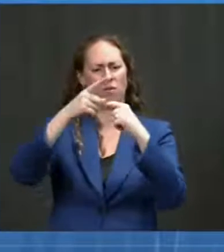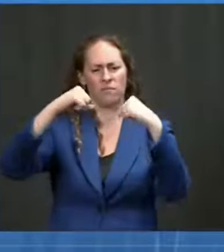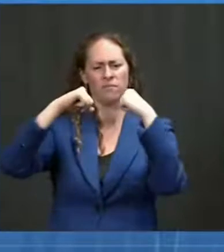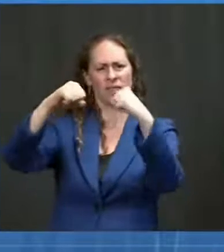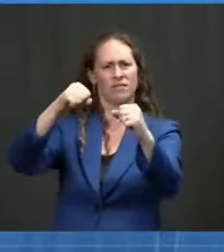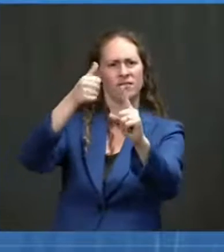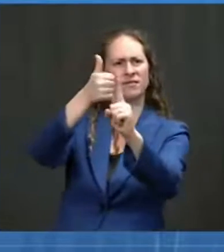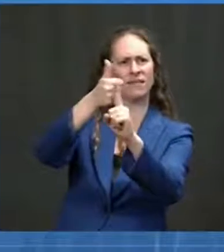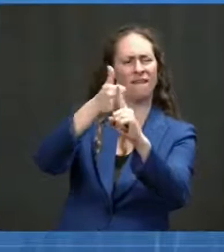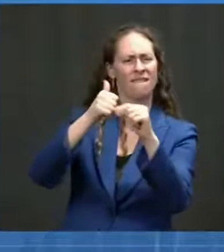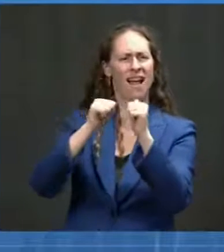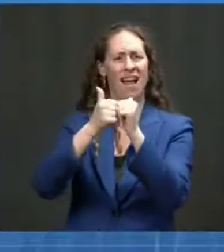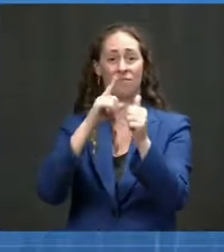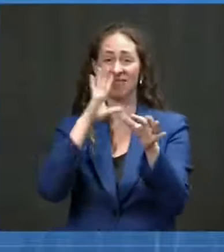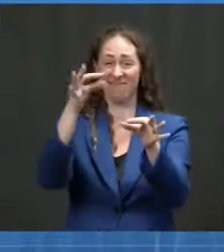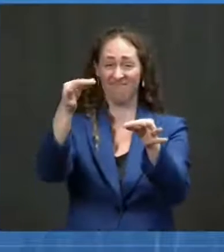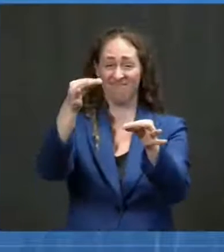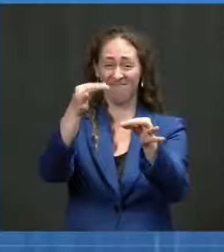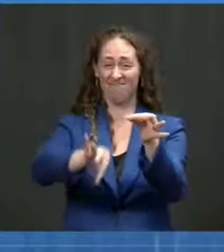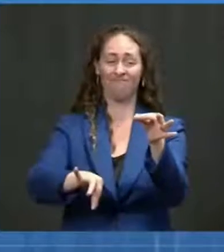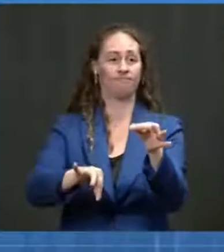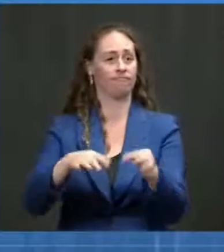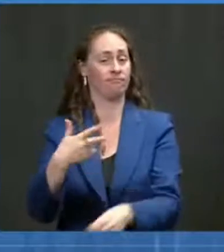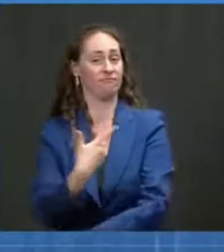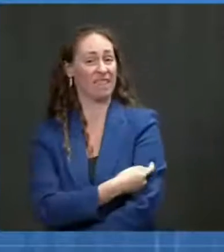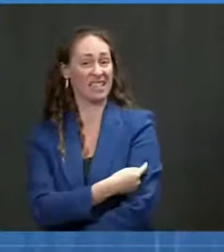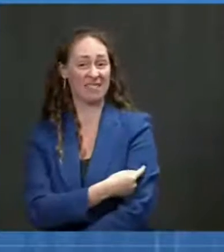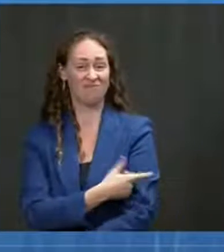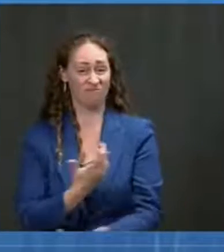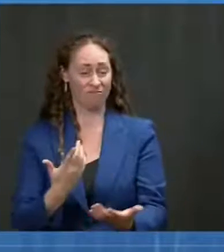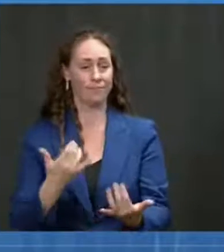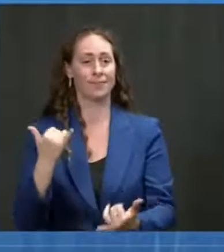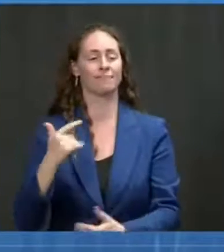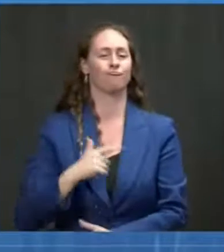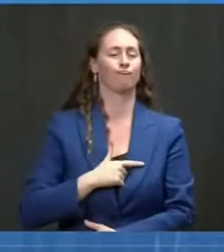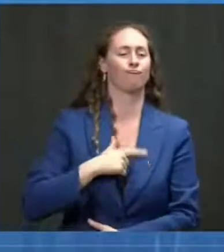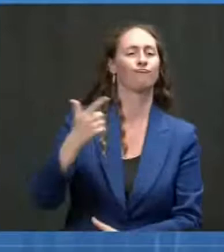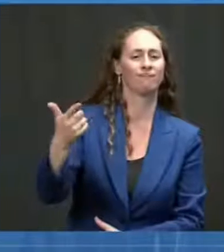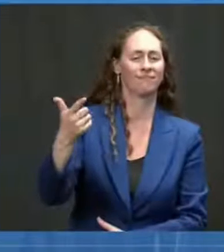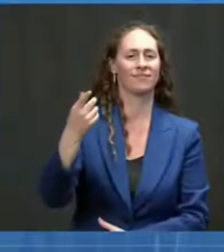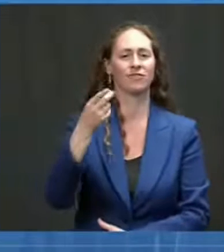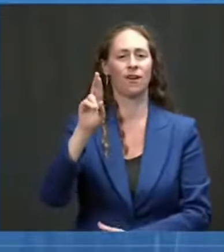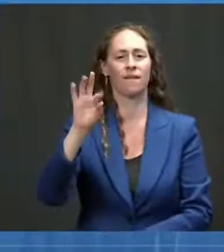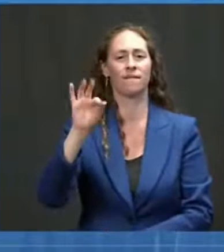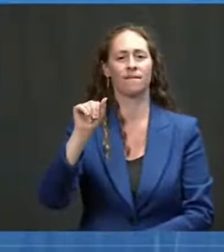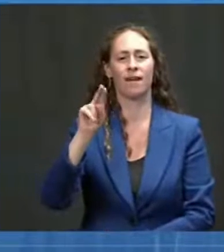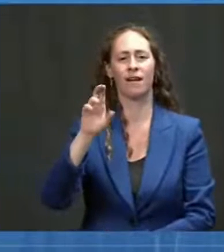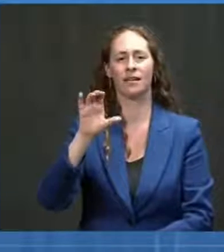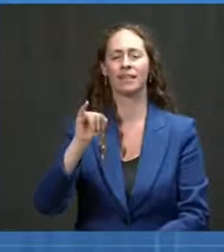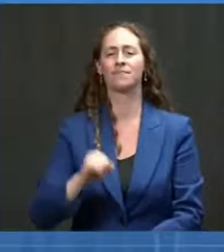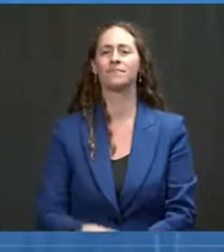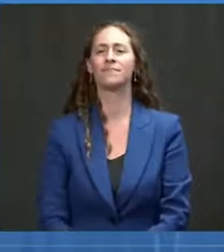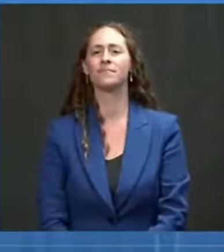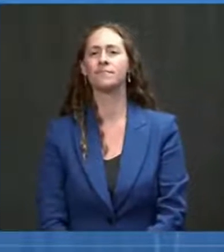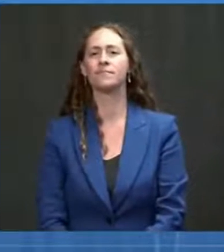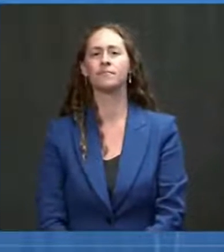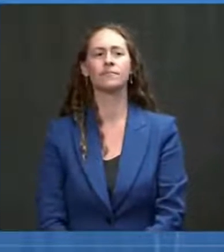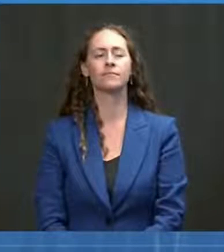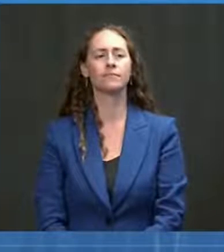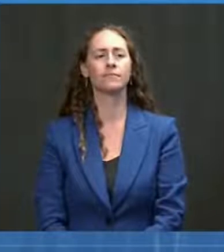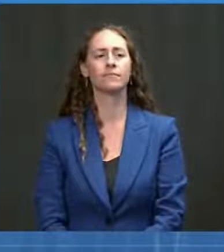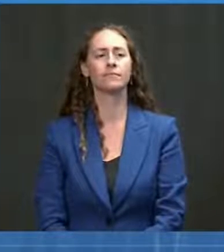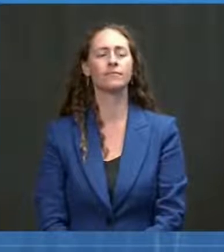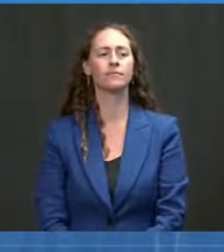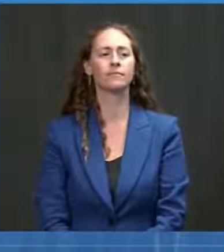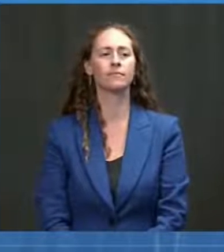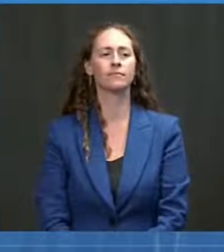to simply get vaccinated in the first place. And now I will turn things over to Dr. Fauci. Thank you very much, Dr.